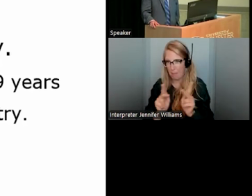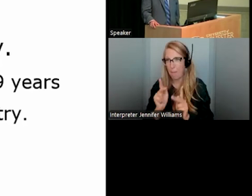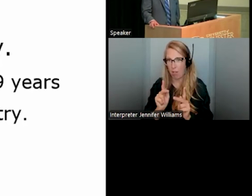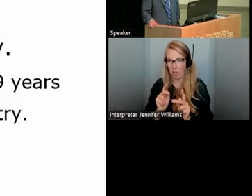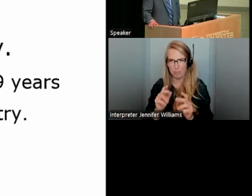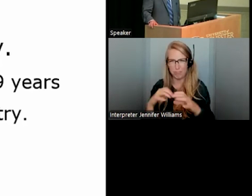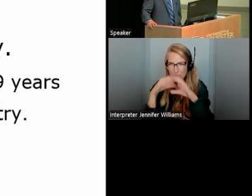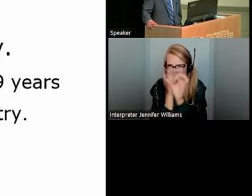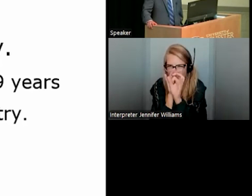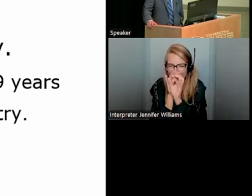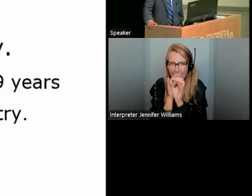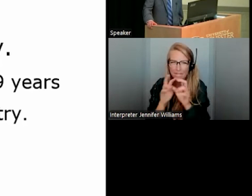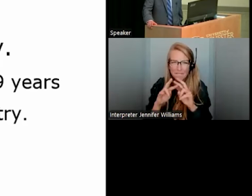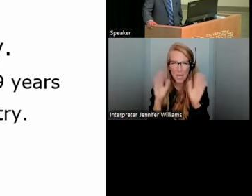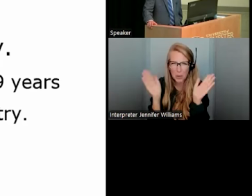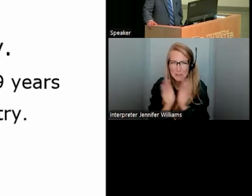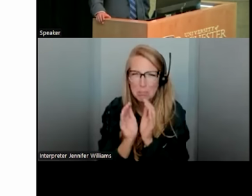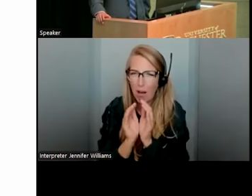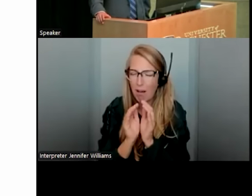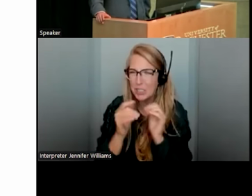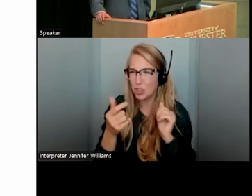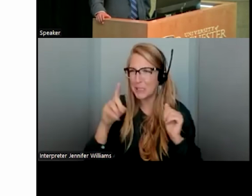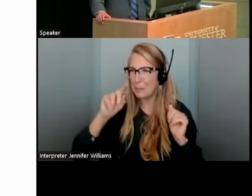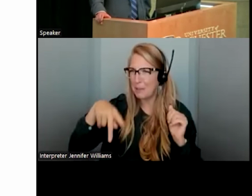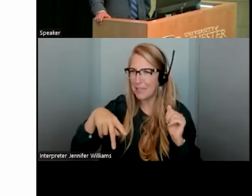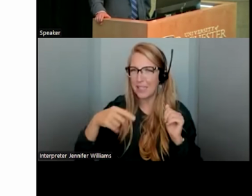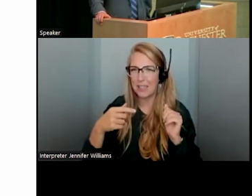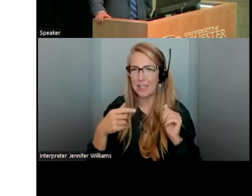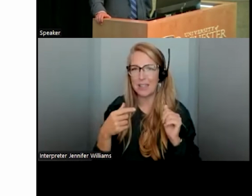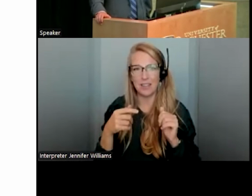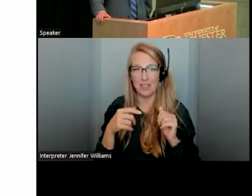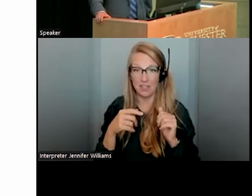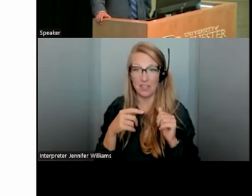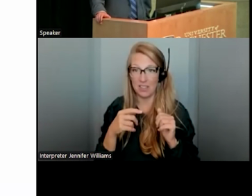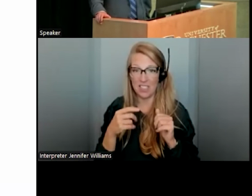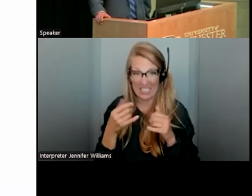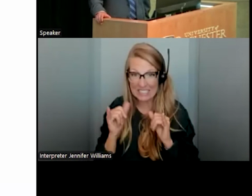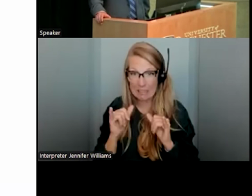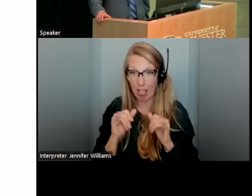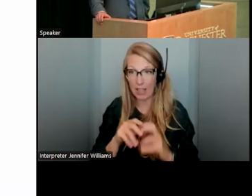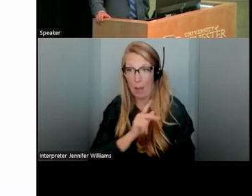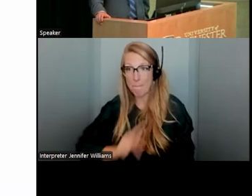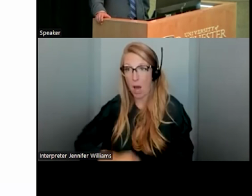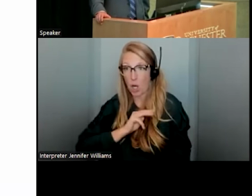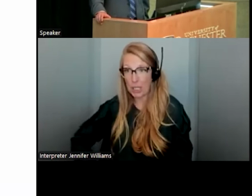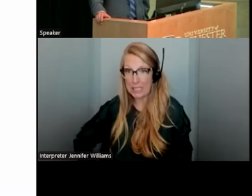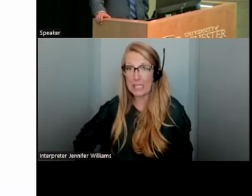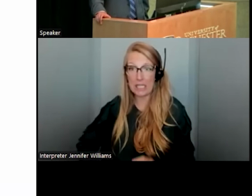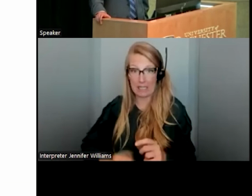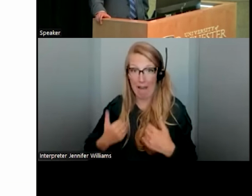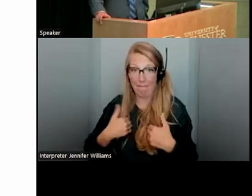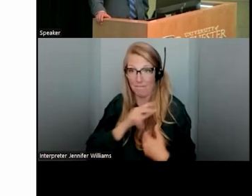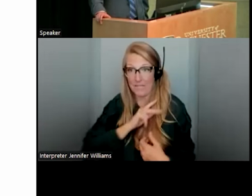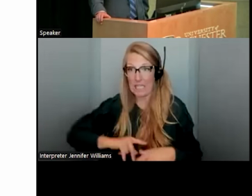very little GDP, gross domestic product. And it's still in monarchy state, believe it or not. They have a king.